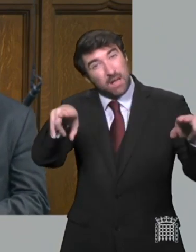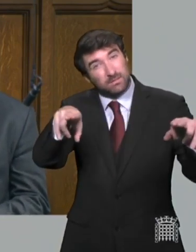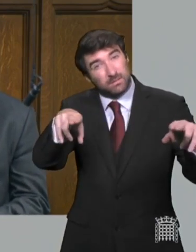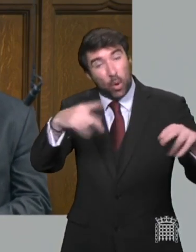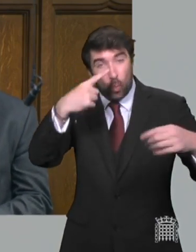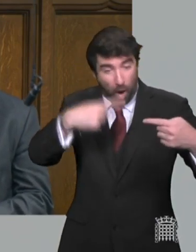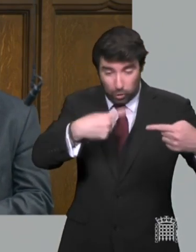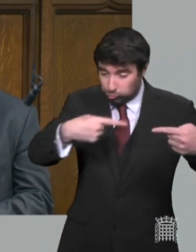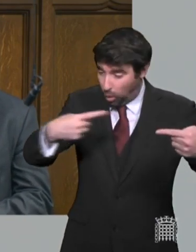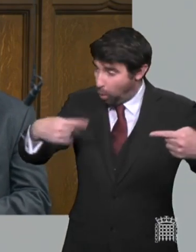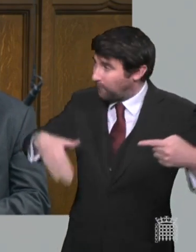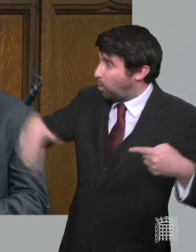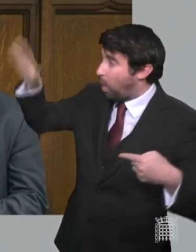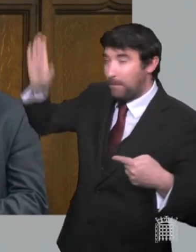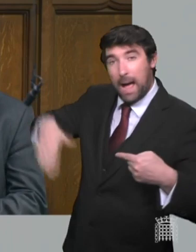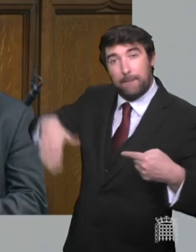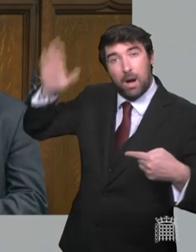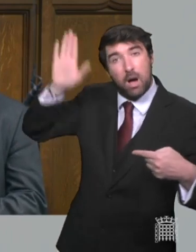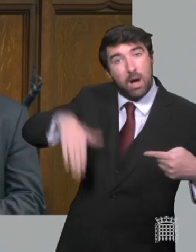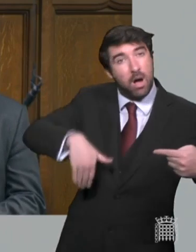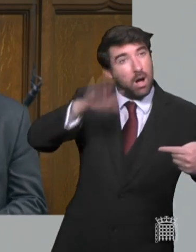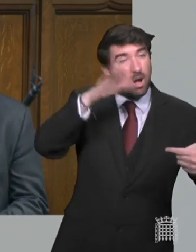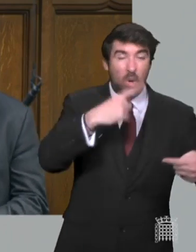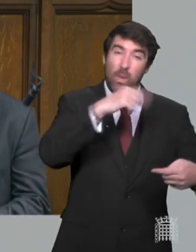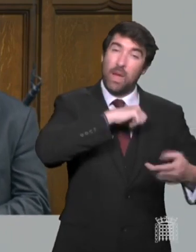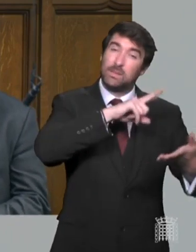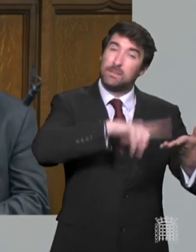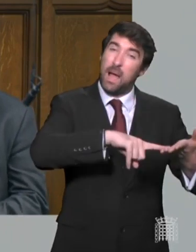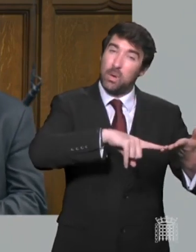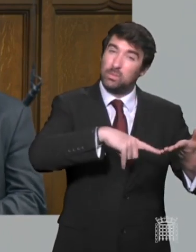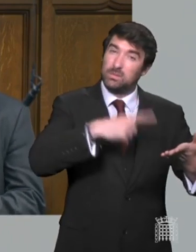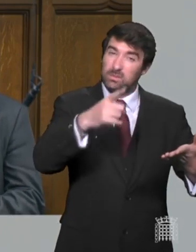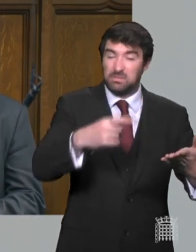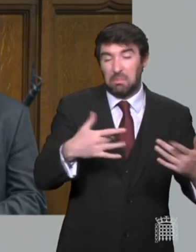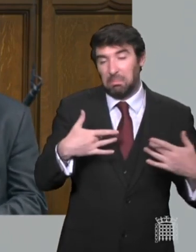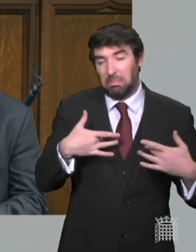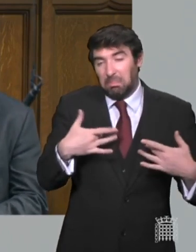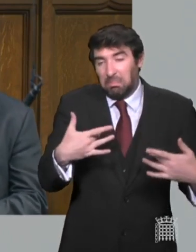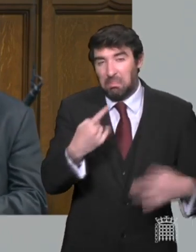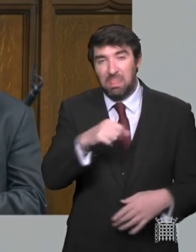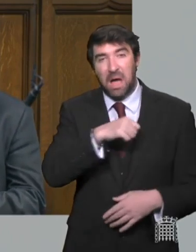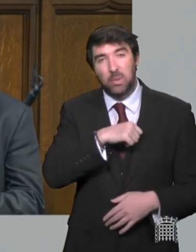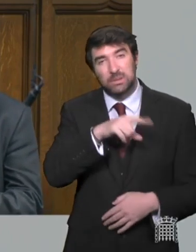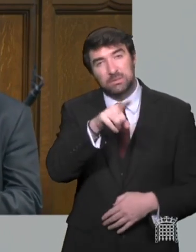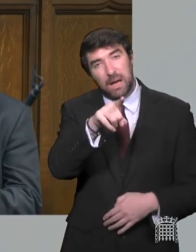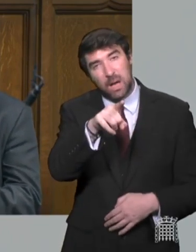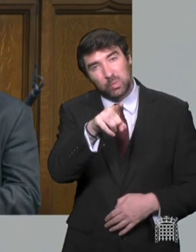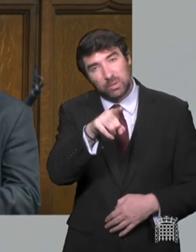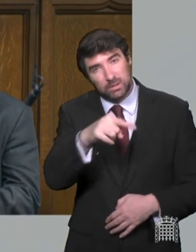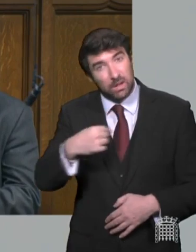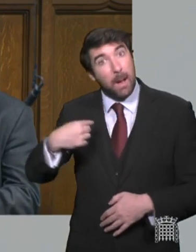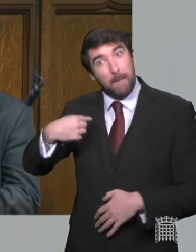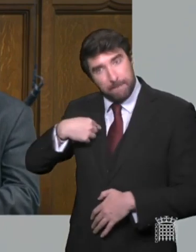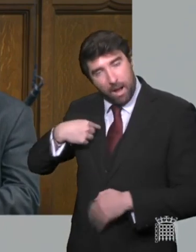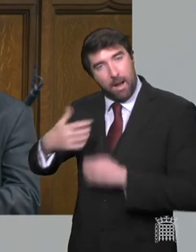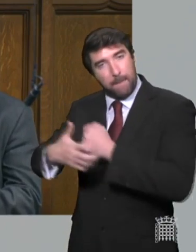he please set out his understanding of the plight of the working poor, and can he explain to the House what he means when he says they should